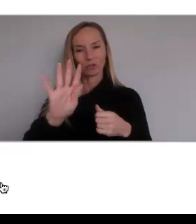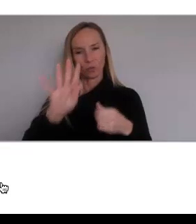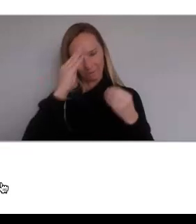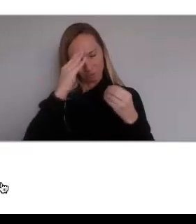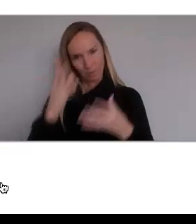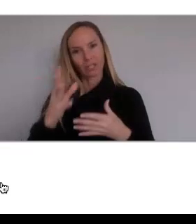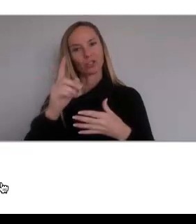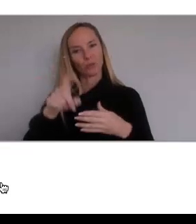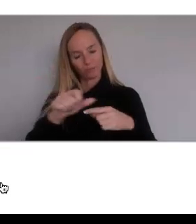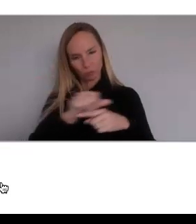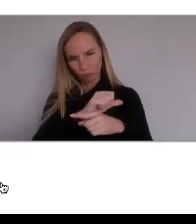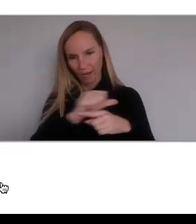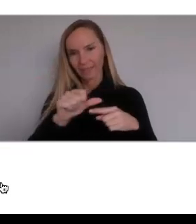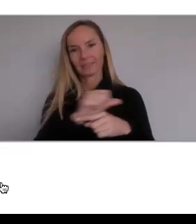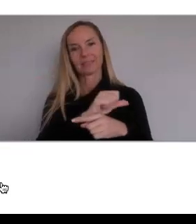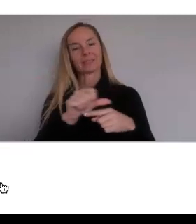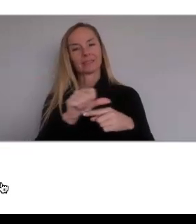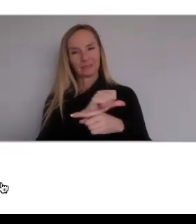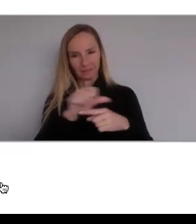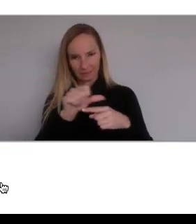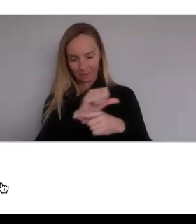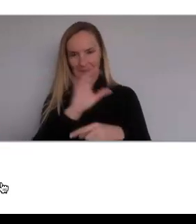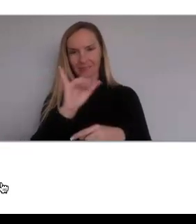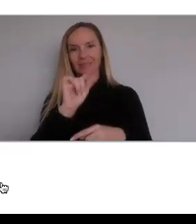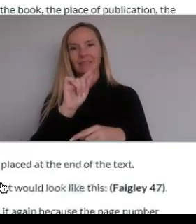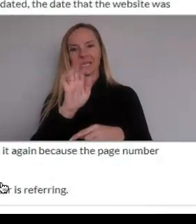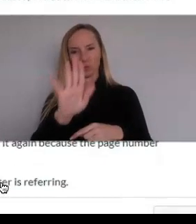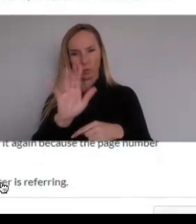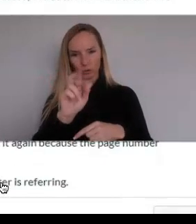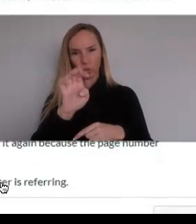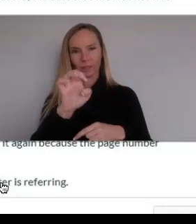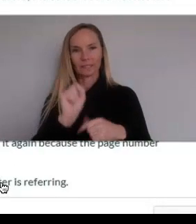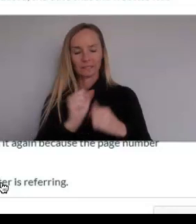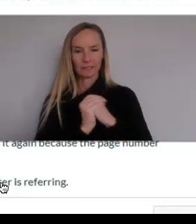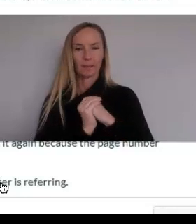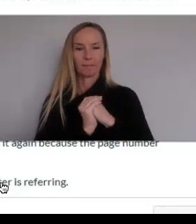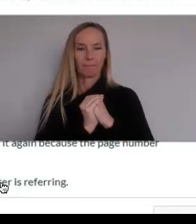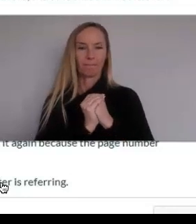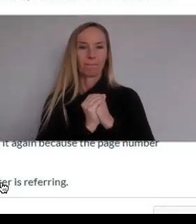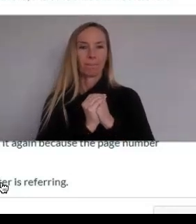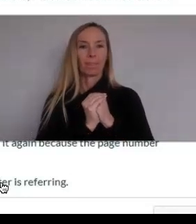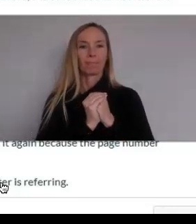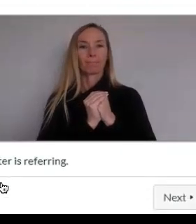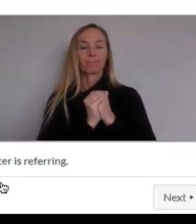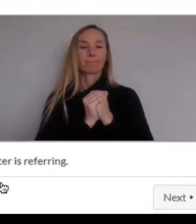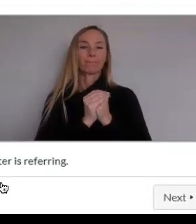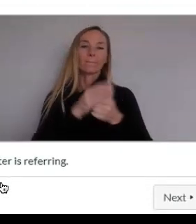to practice citing your sources. So parts of a citation.